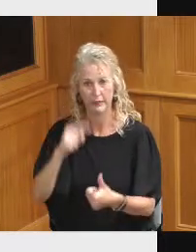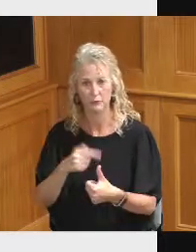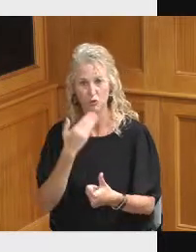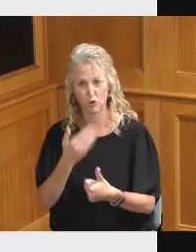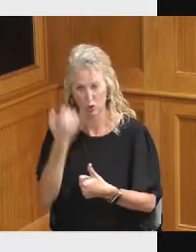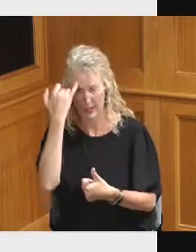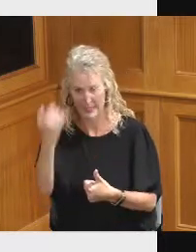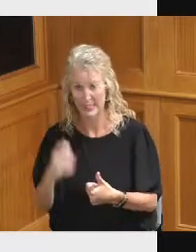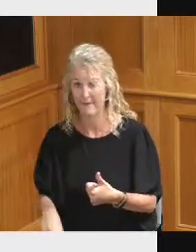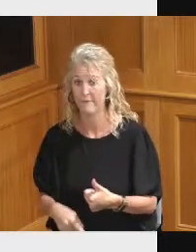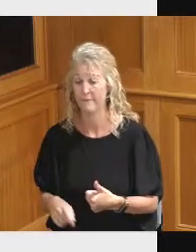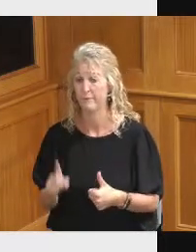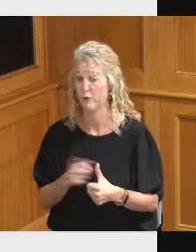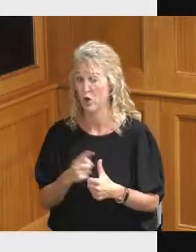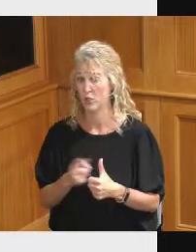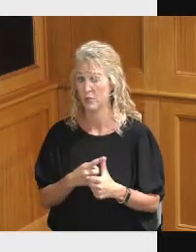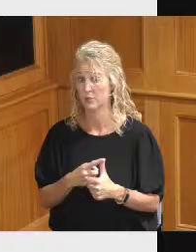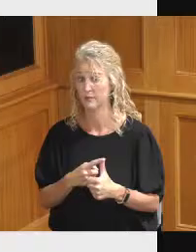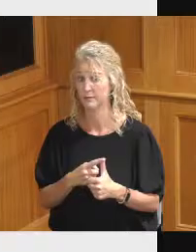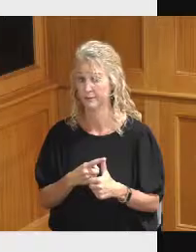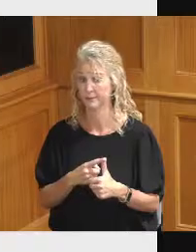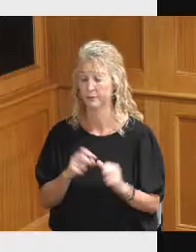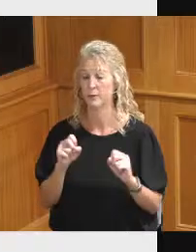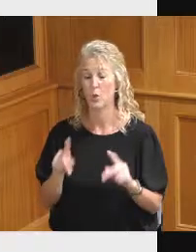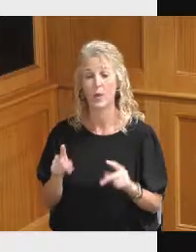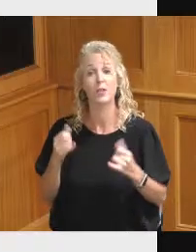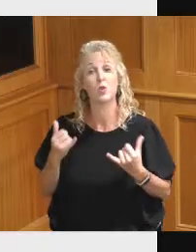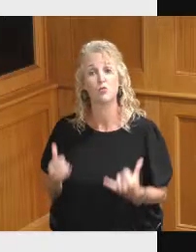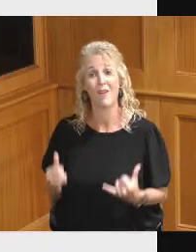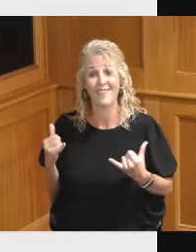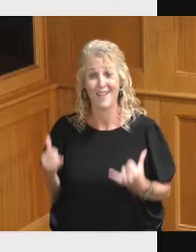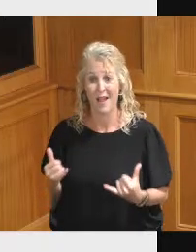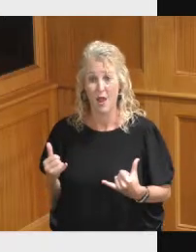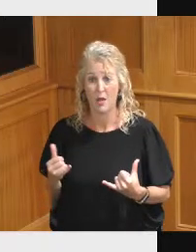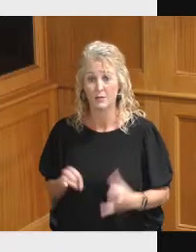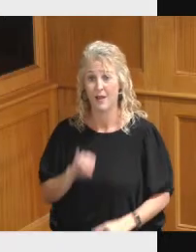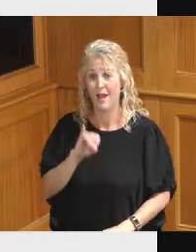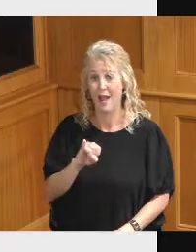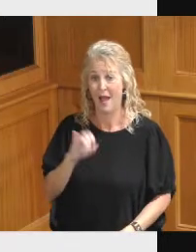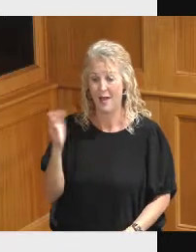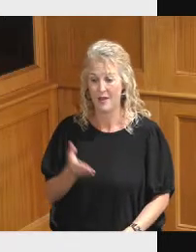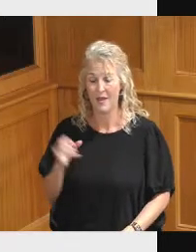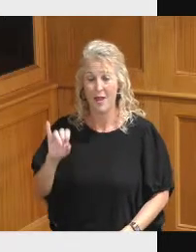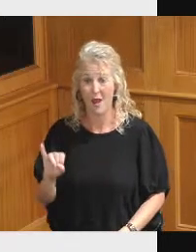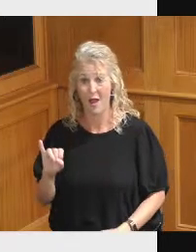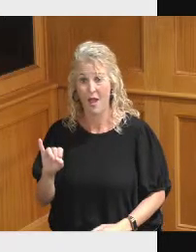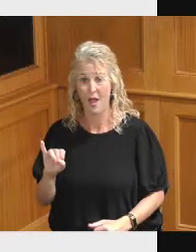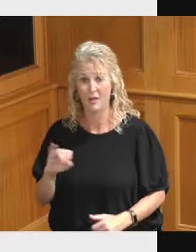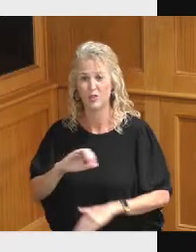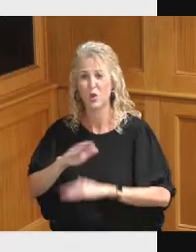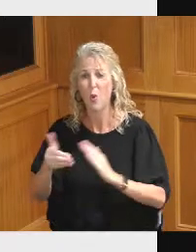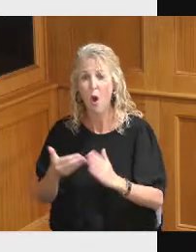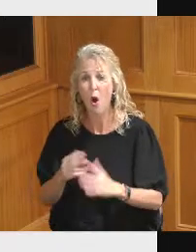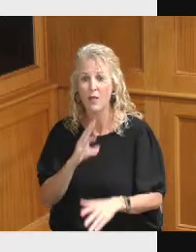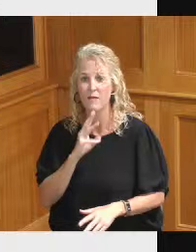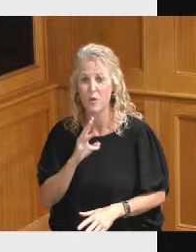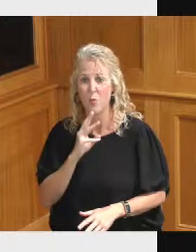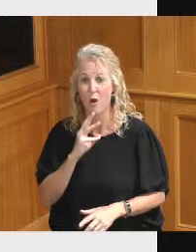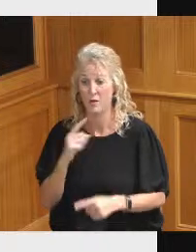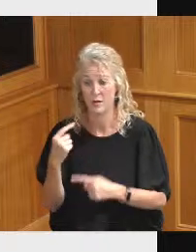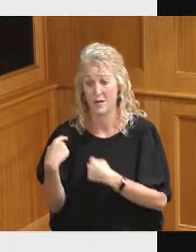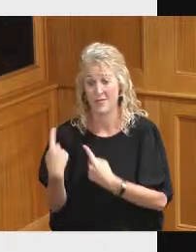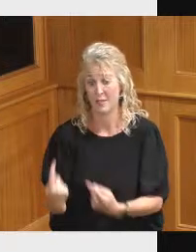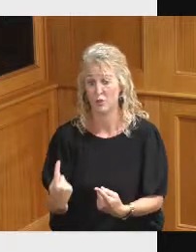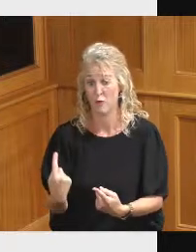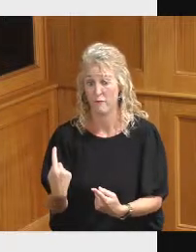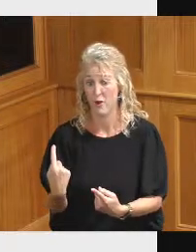is, again, looking at how we currently allocate that I&I, so all of that unbilled flow that we